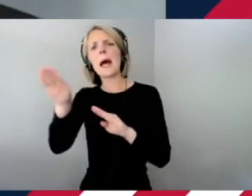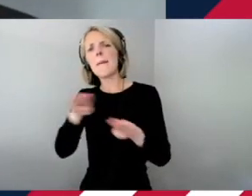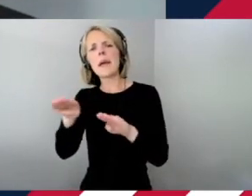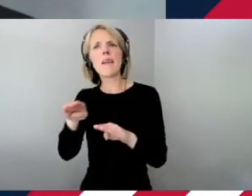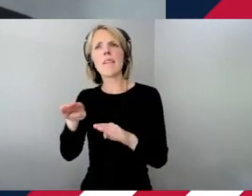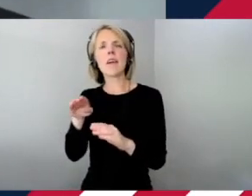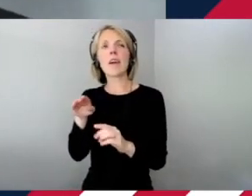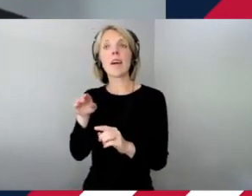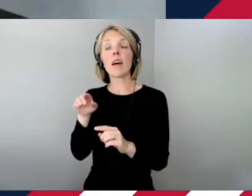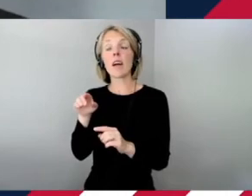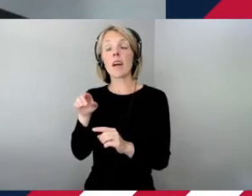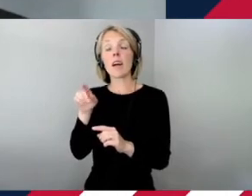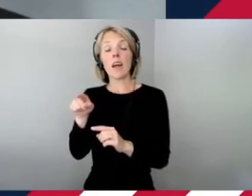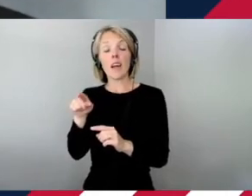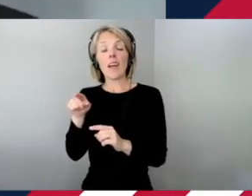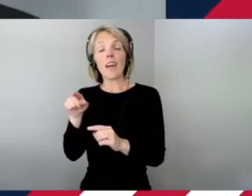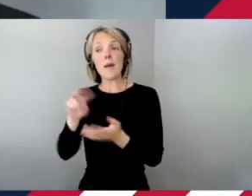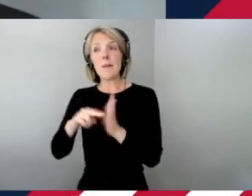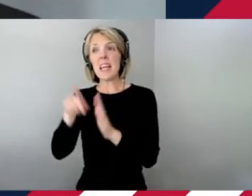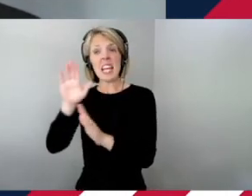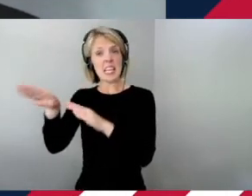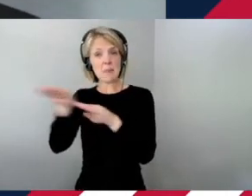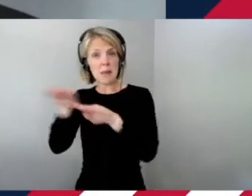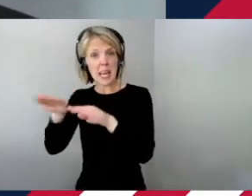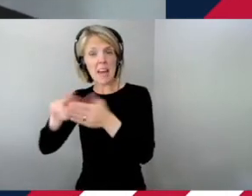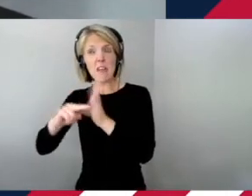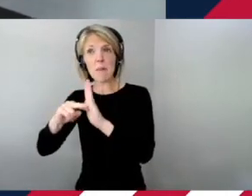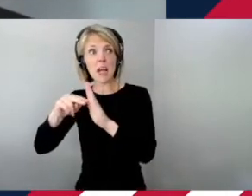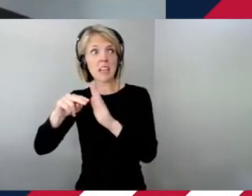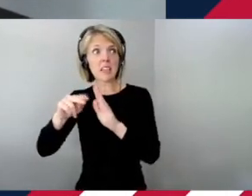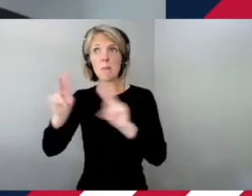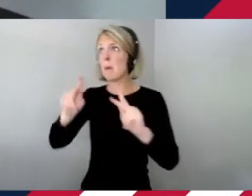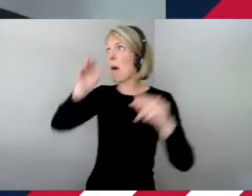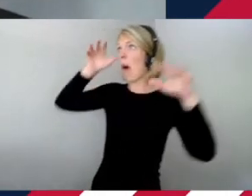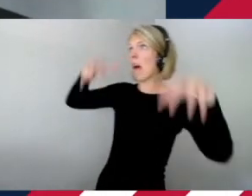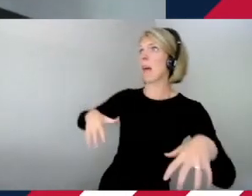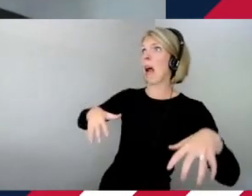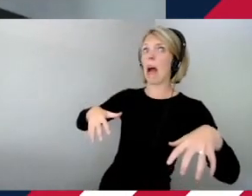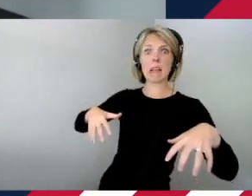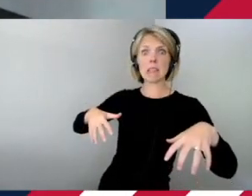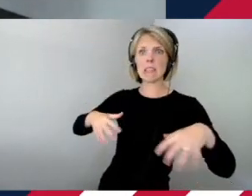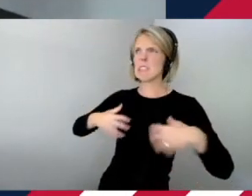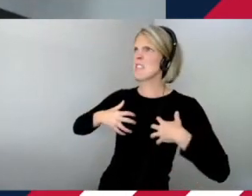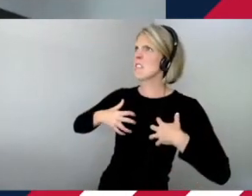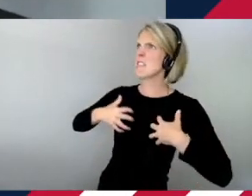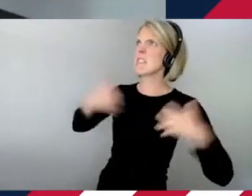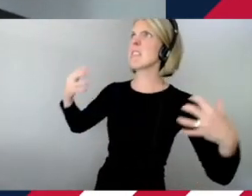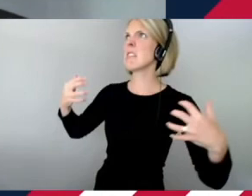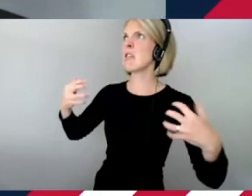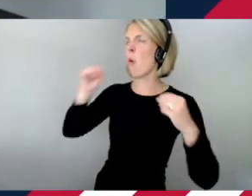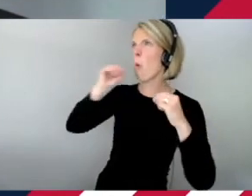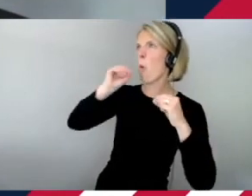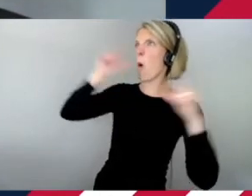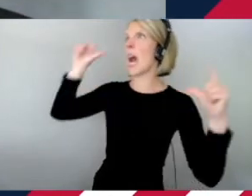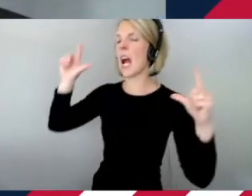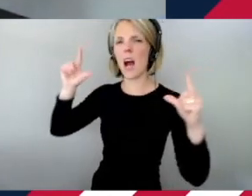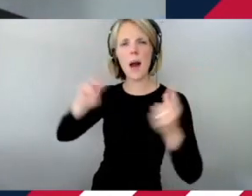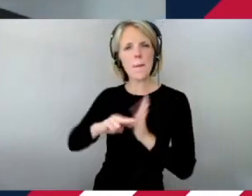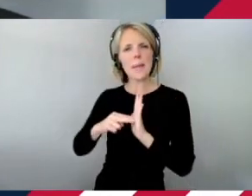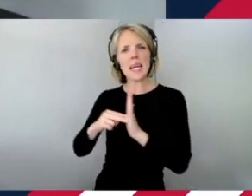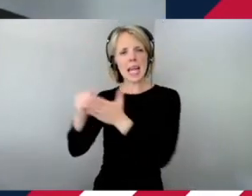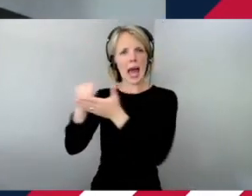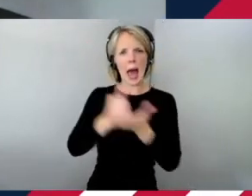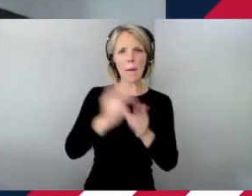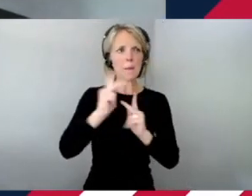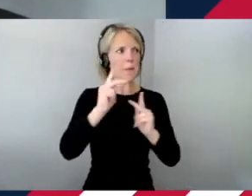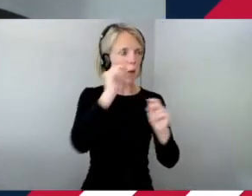the best in this country. And I am confident that we're going to see that in November and that we're going to see a Democratic victory.